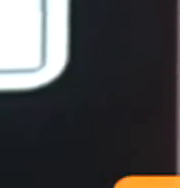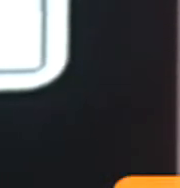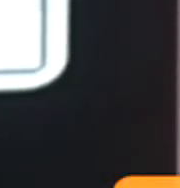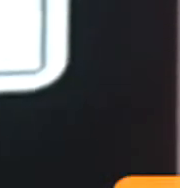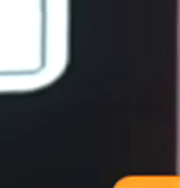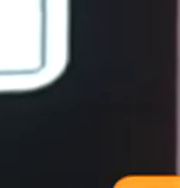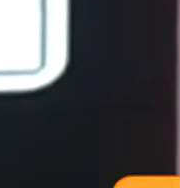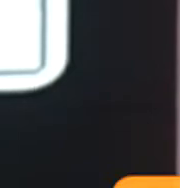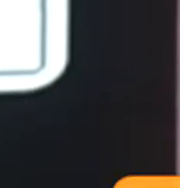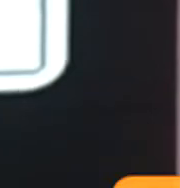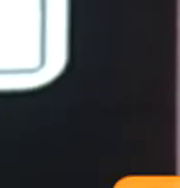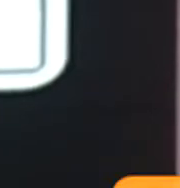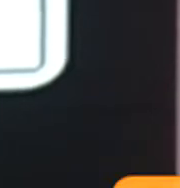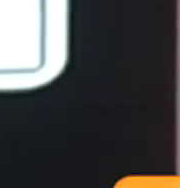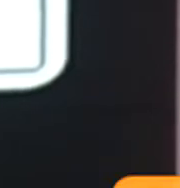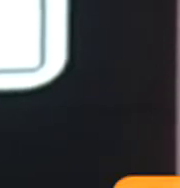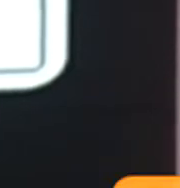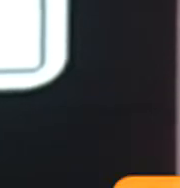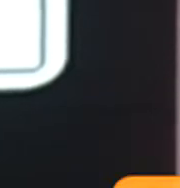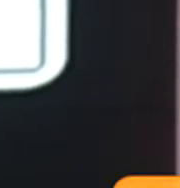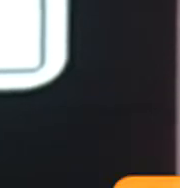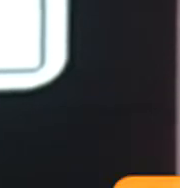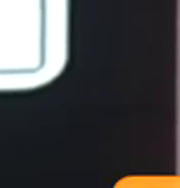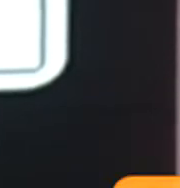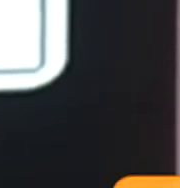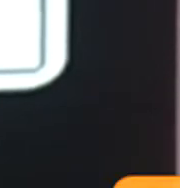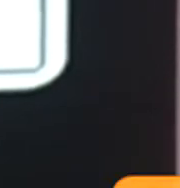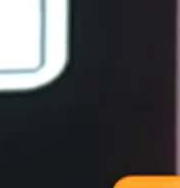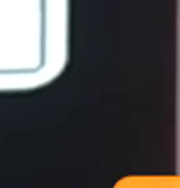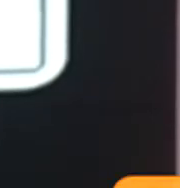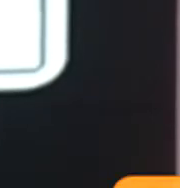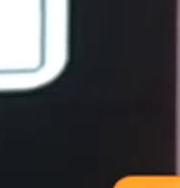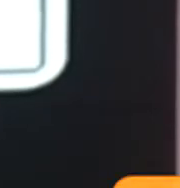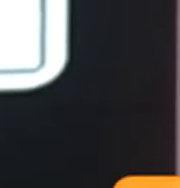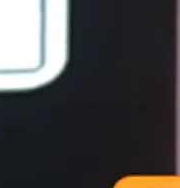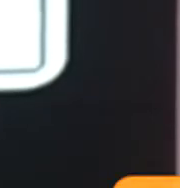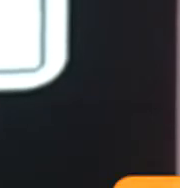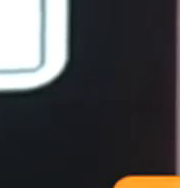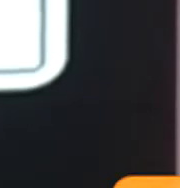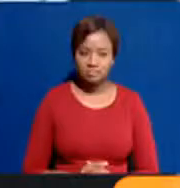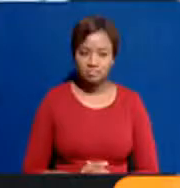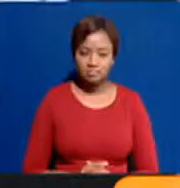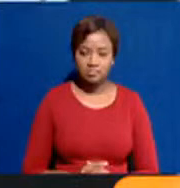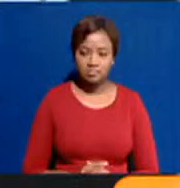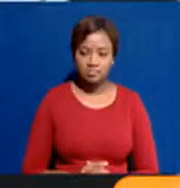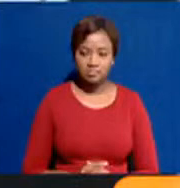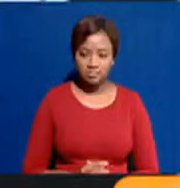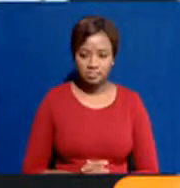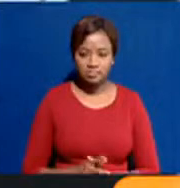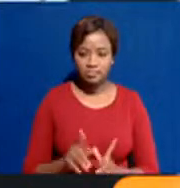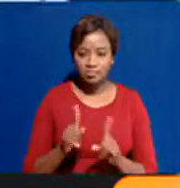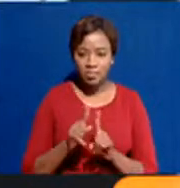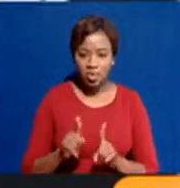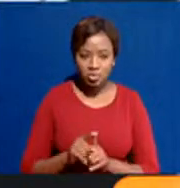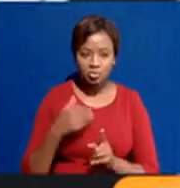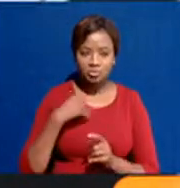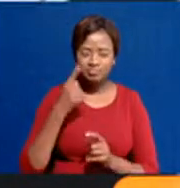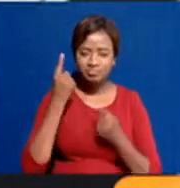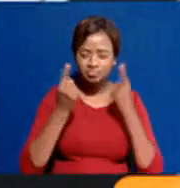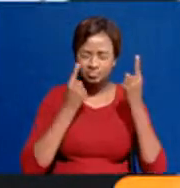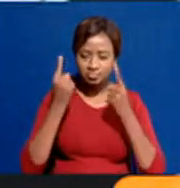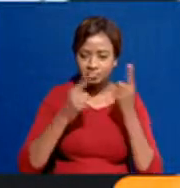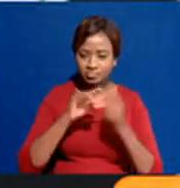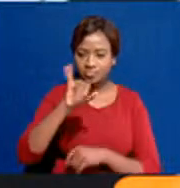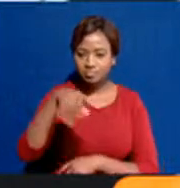law. Yeah, he claims that the law was irregularly passed by the Senate without considering views, opinions, and report of the Senate Standing Committee on Justice,